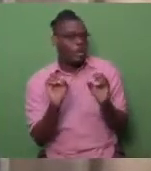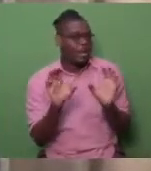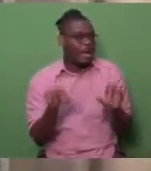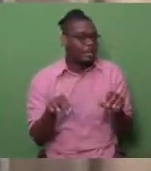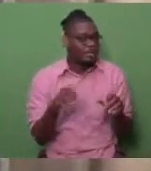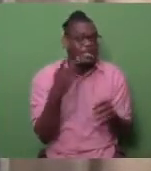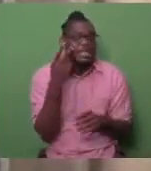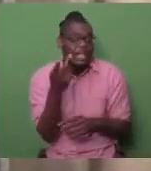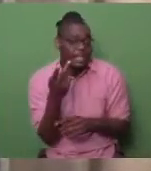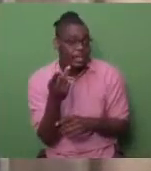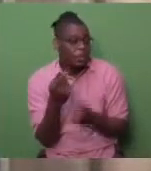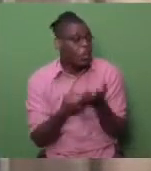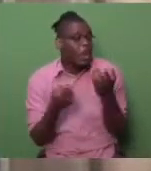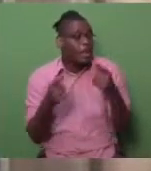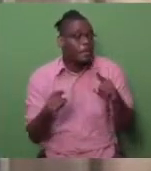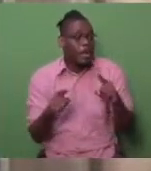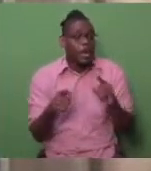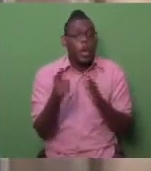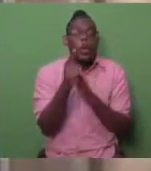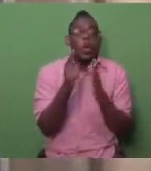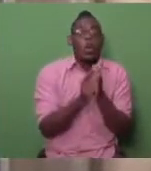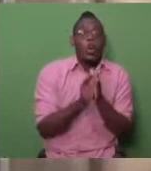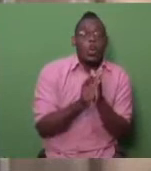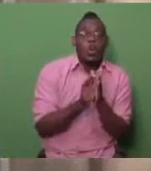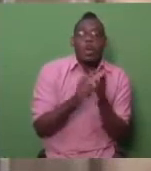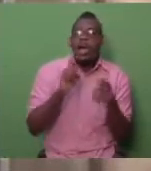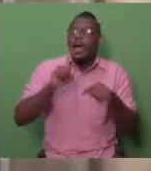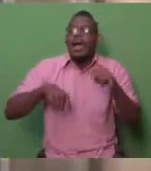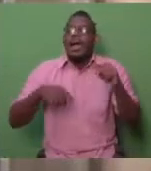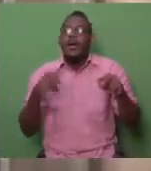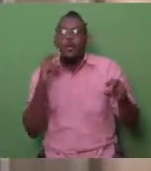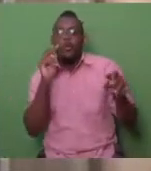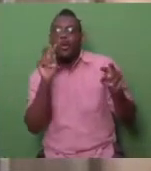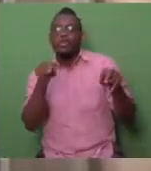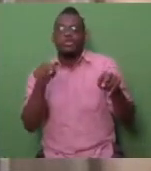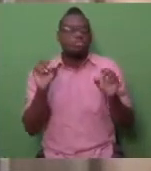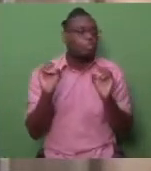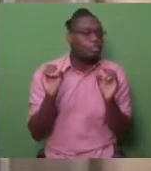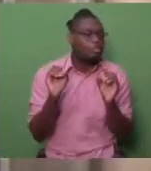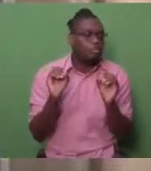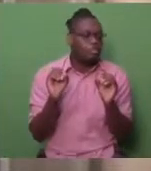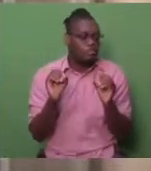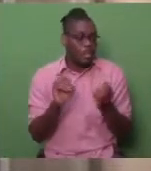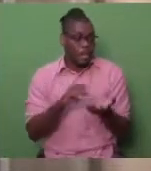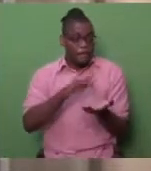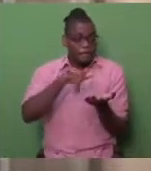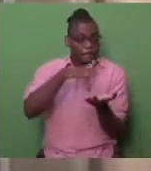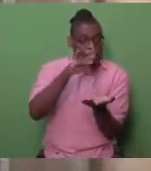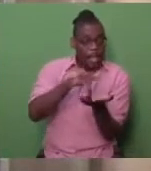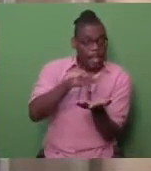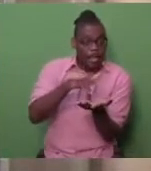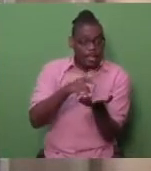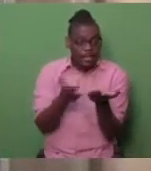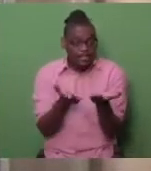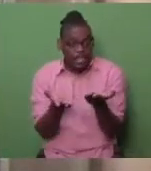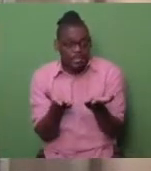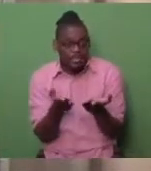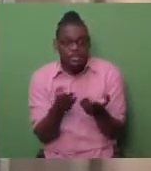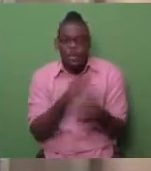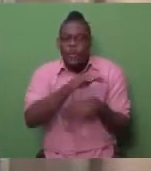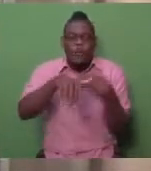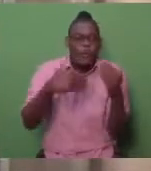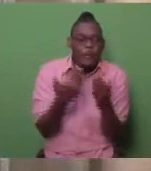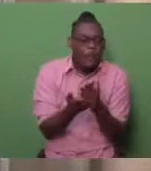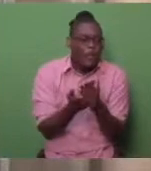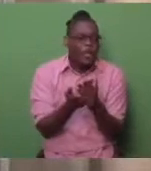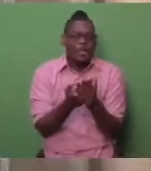financial scrutiny, auditing and accounting and medical services. So they remove legal fees, remember?